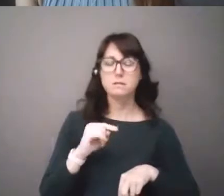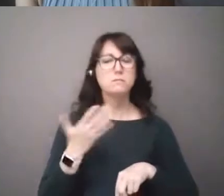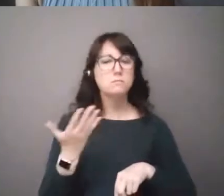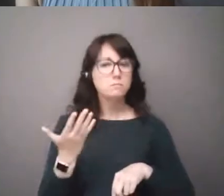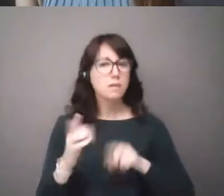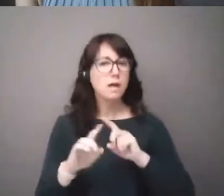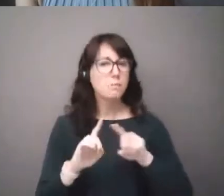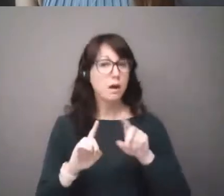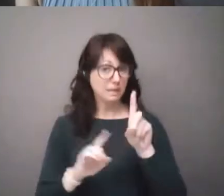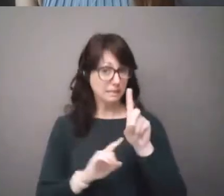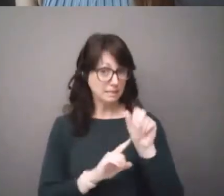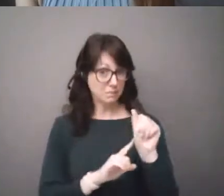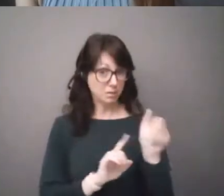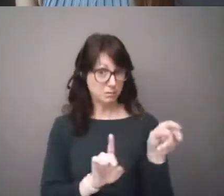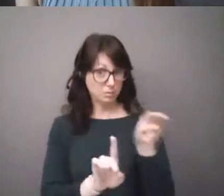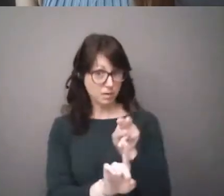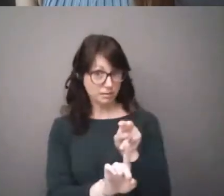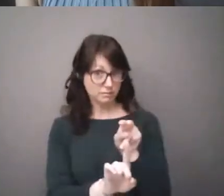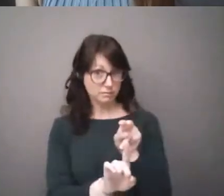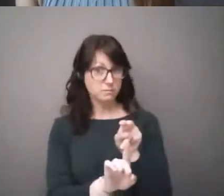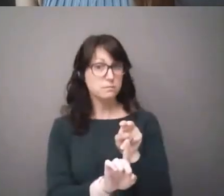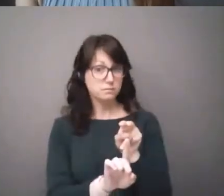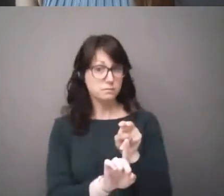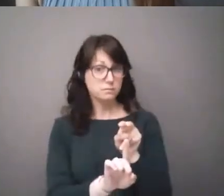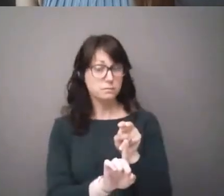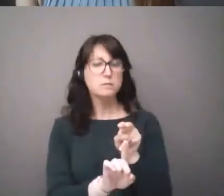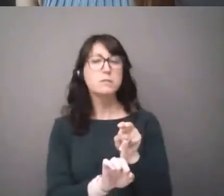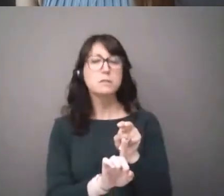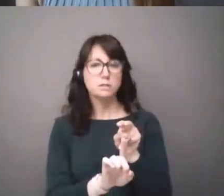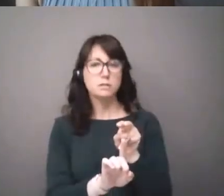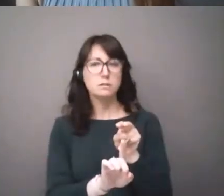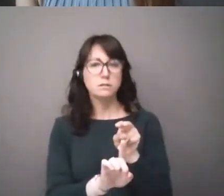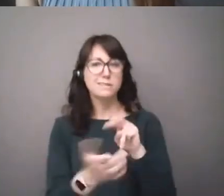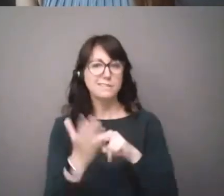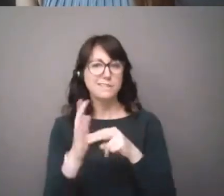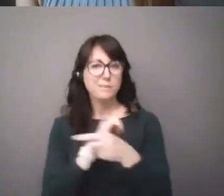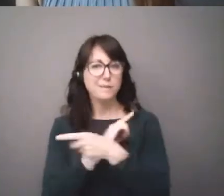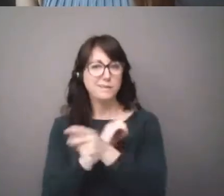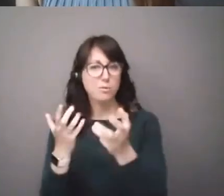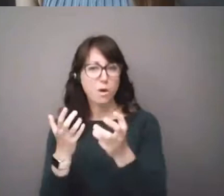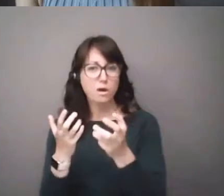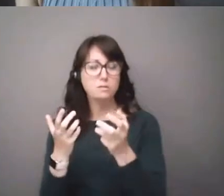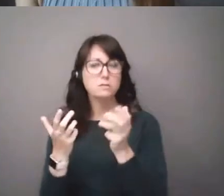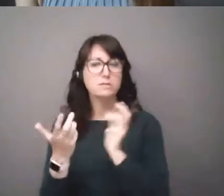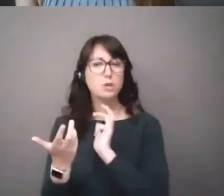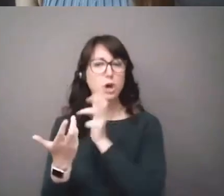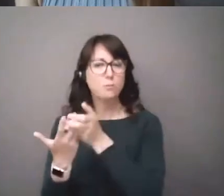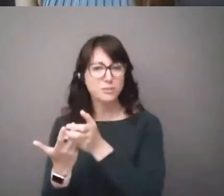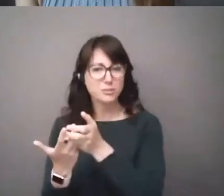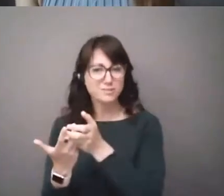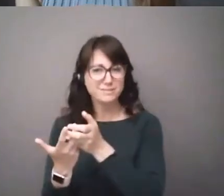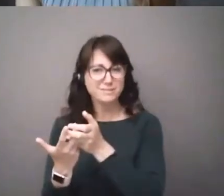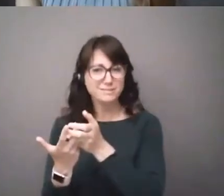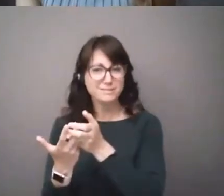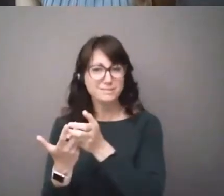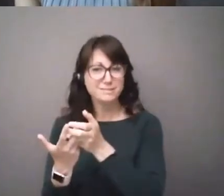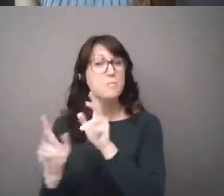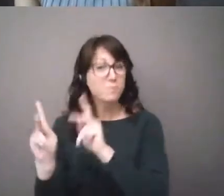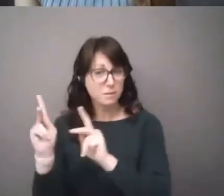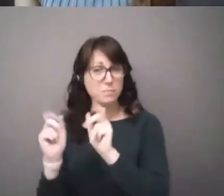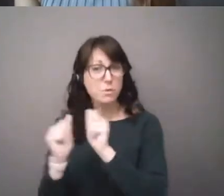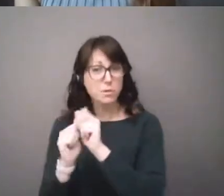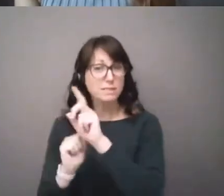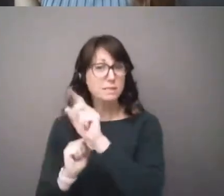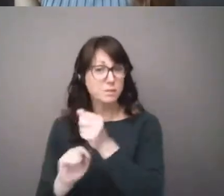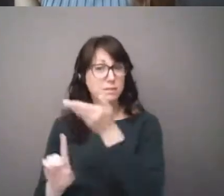from a disability perspective is that what they're asking for is accommodation. And people with